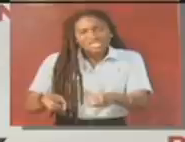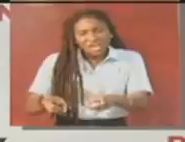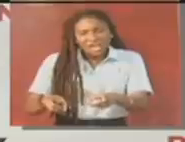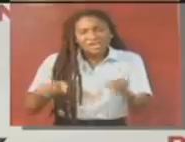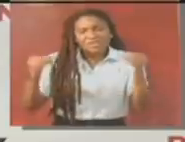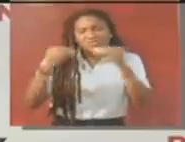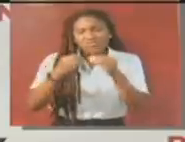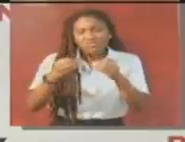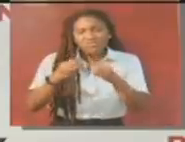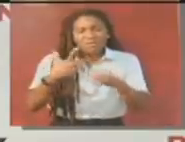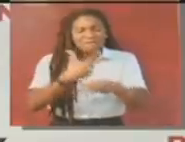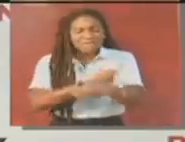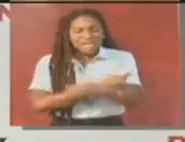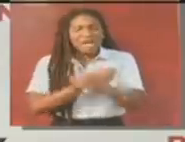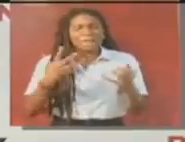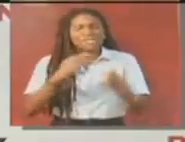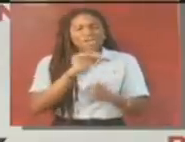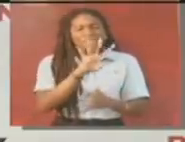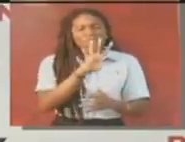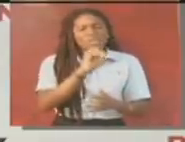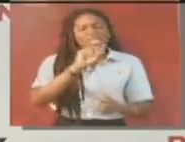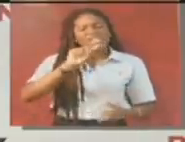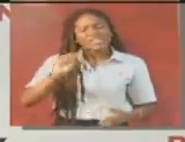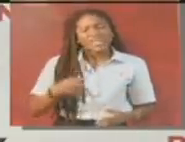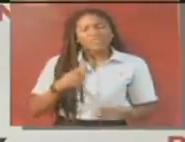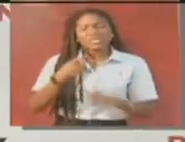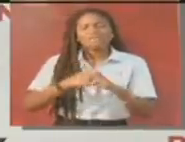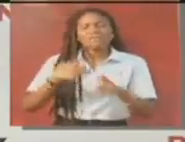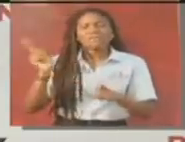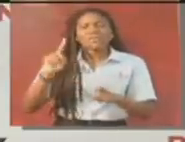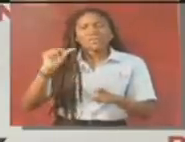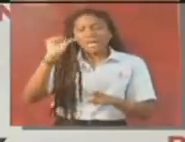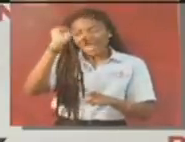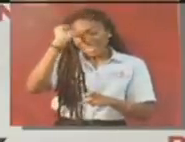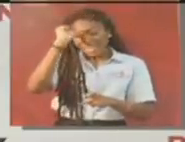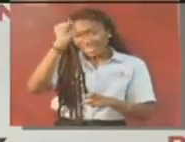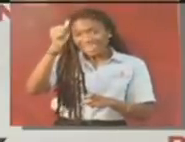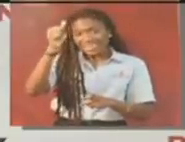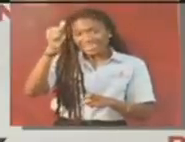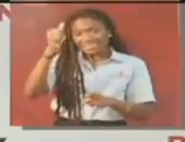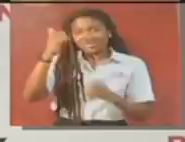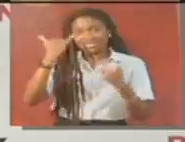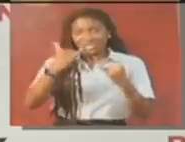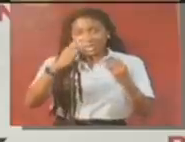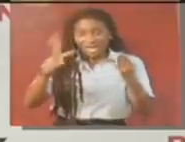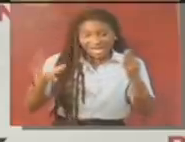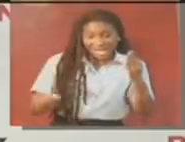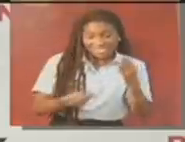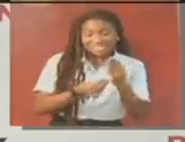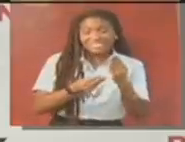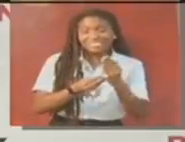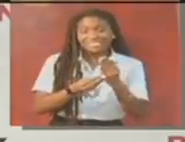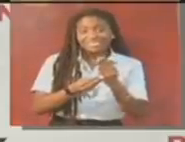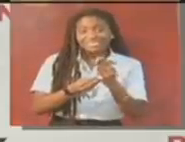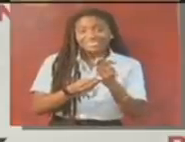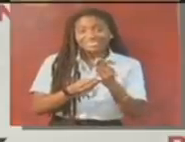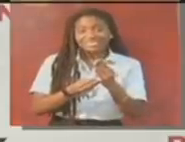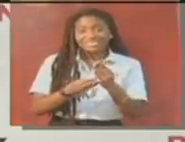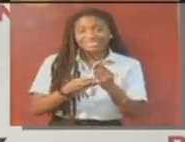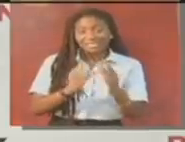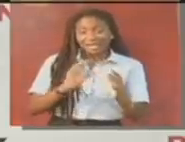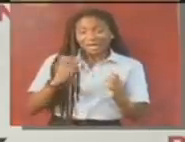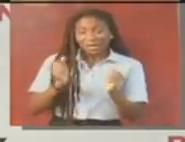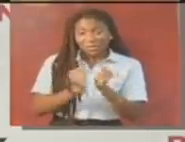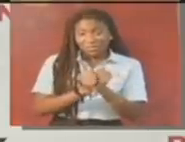vaccine, 40,000 from India, and added to the donation that had been received previously with the 2,000